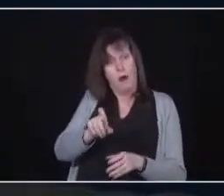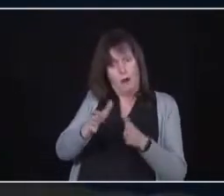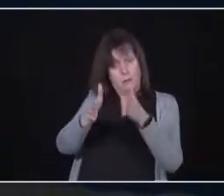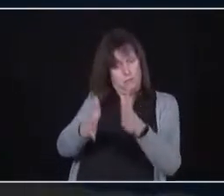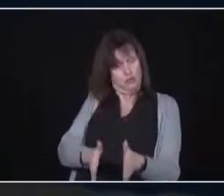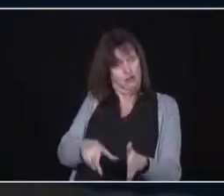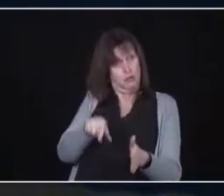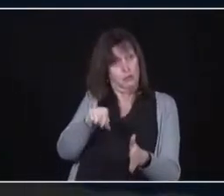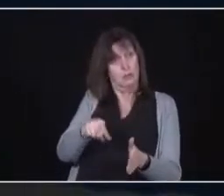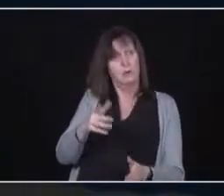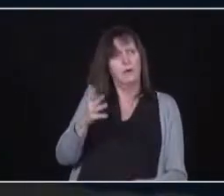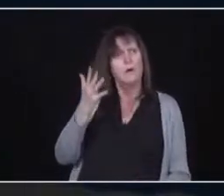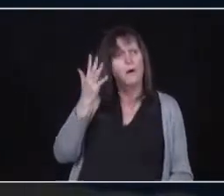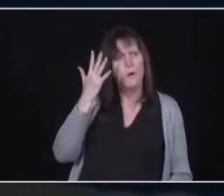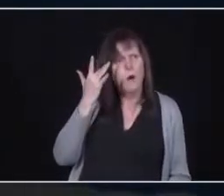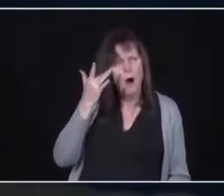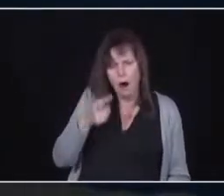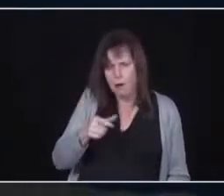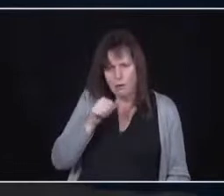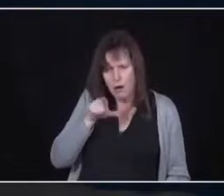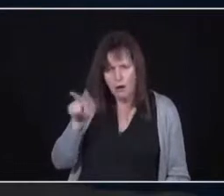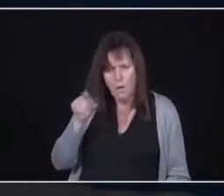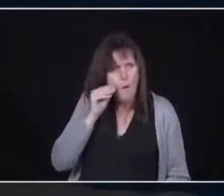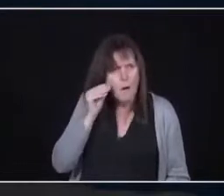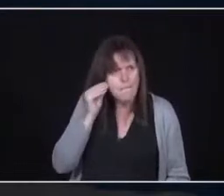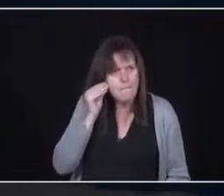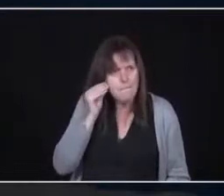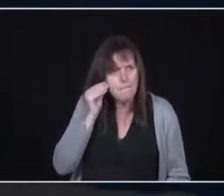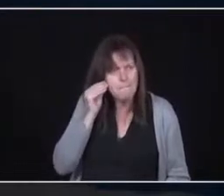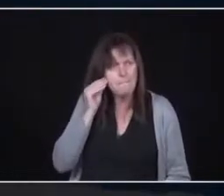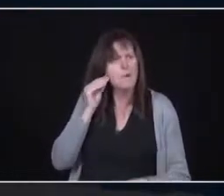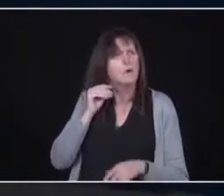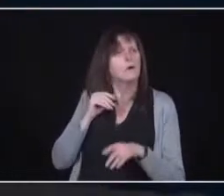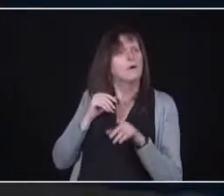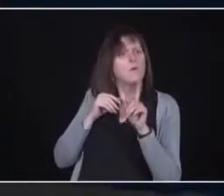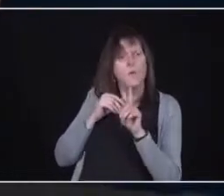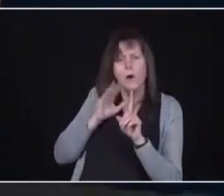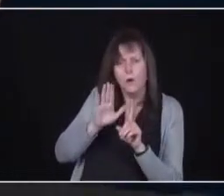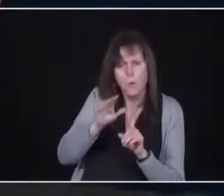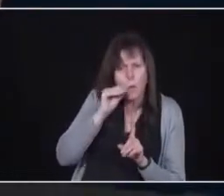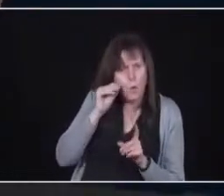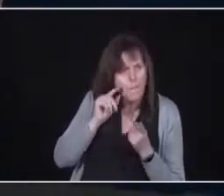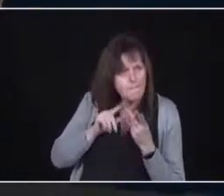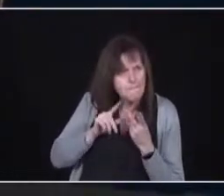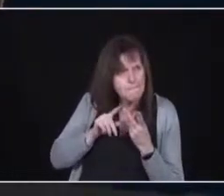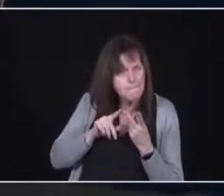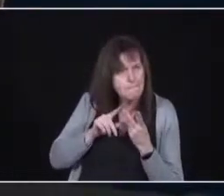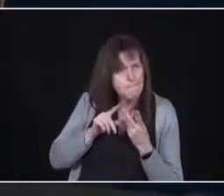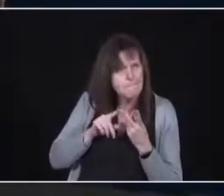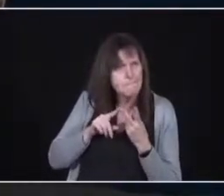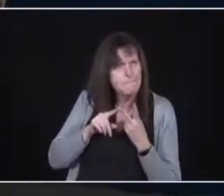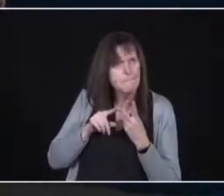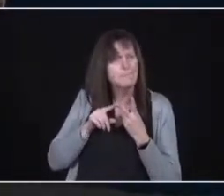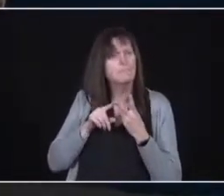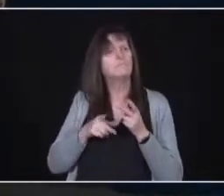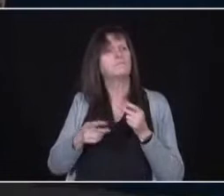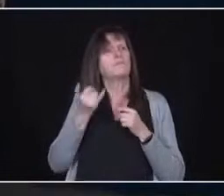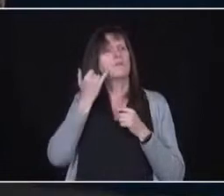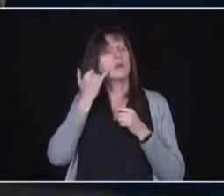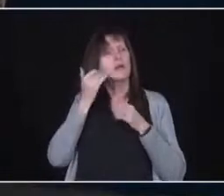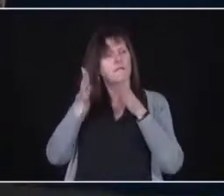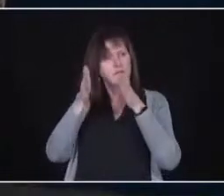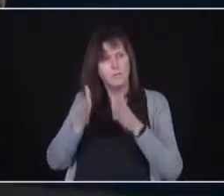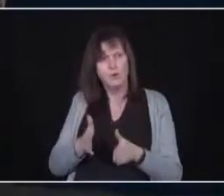they are not at their place of residence and what their place of residence is. And specifically to your question, if you are not willing